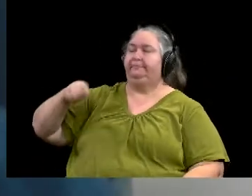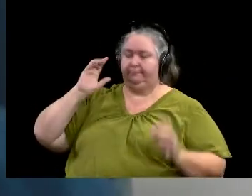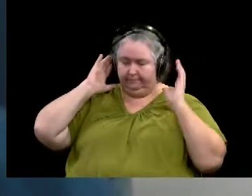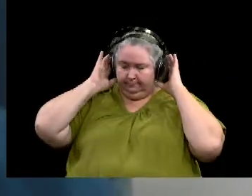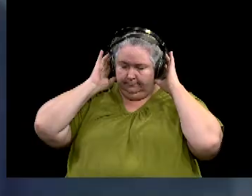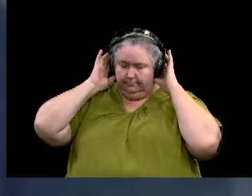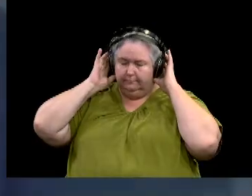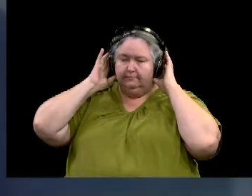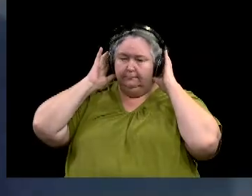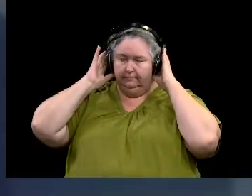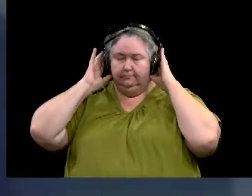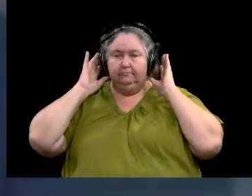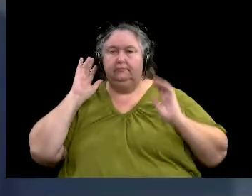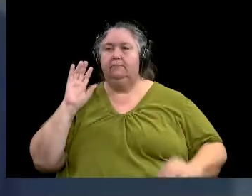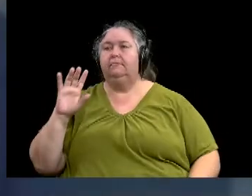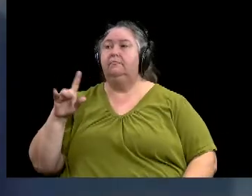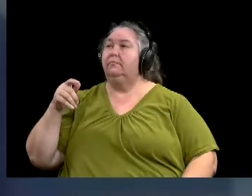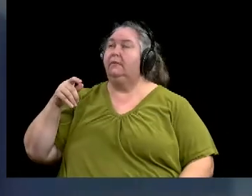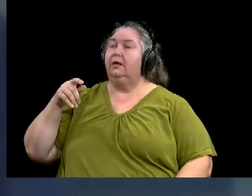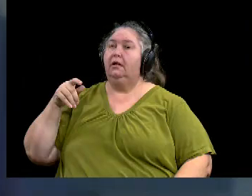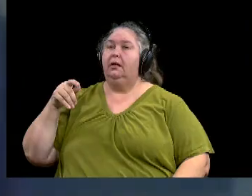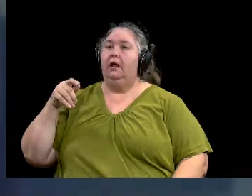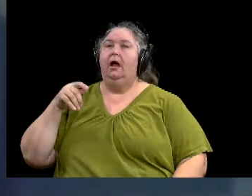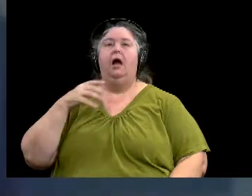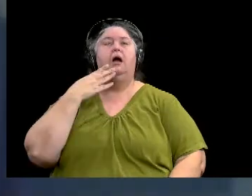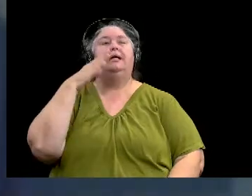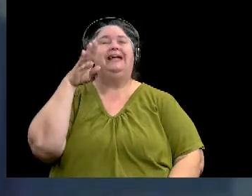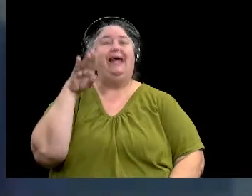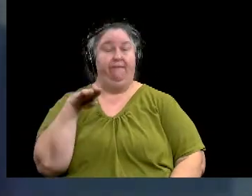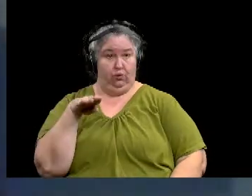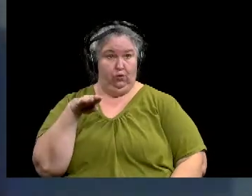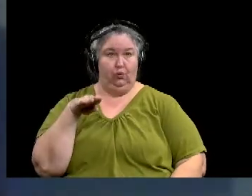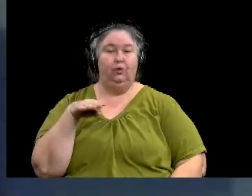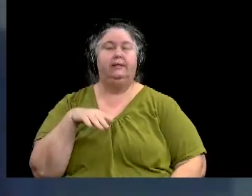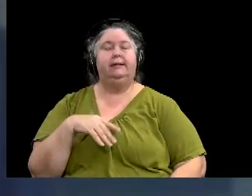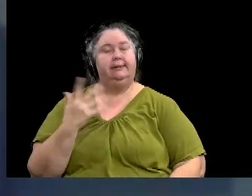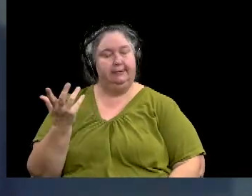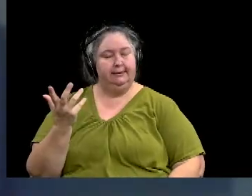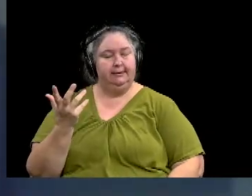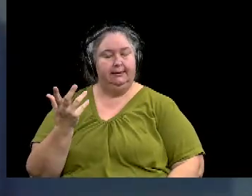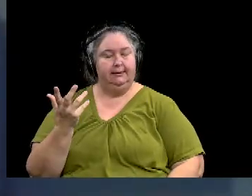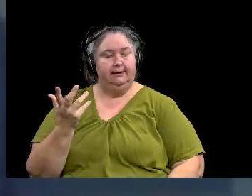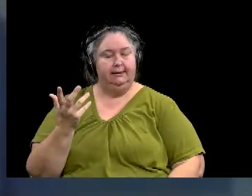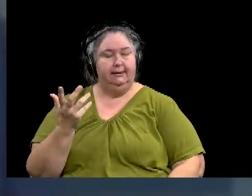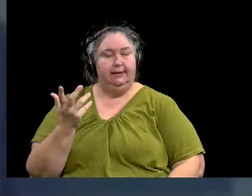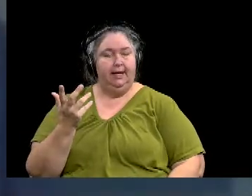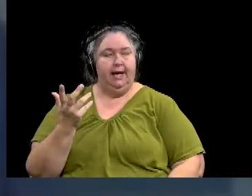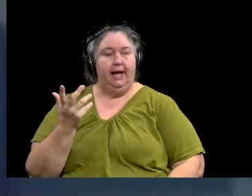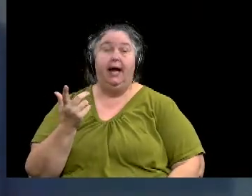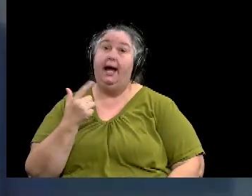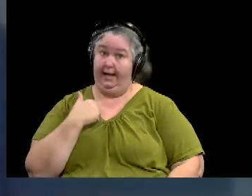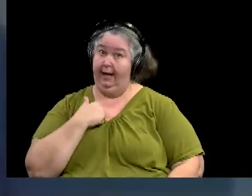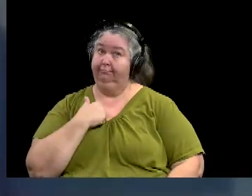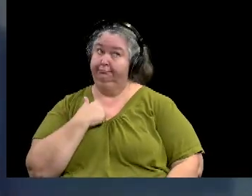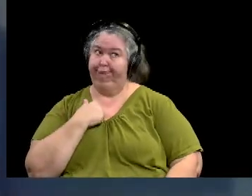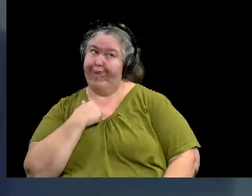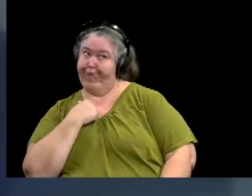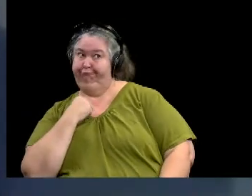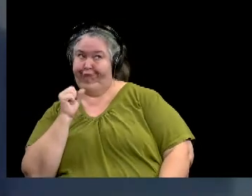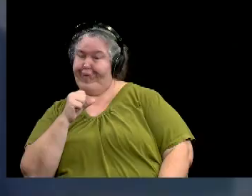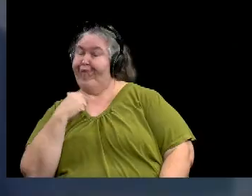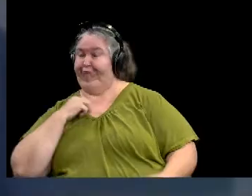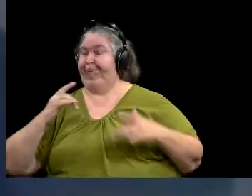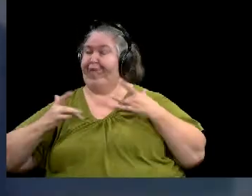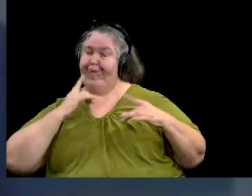Good afternoon. Well, I too am very excited about the vaccine actually coming into the state and into